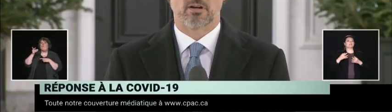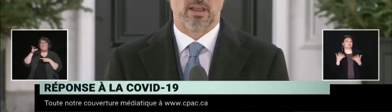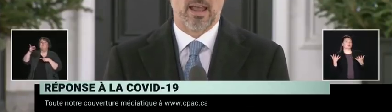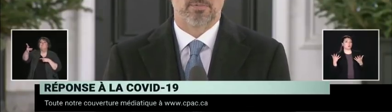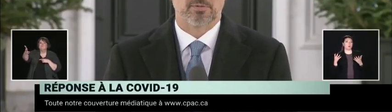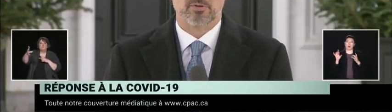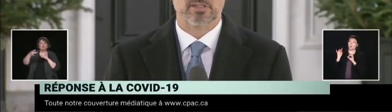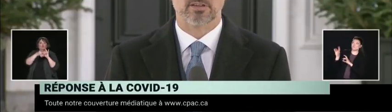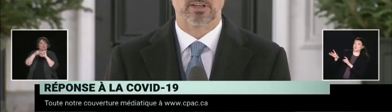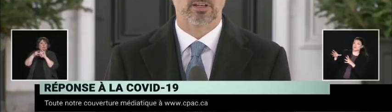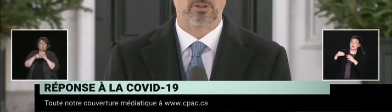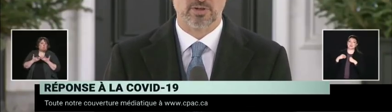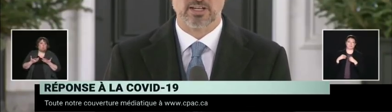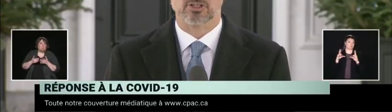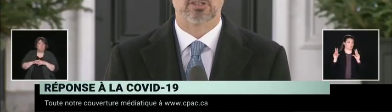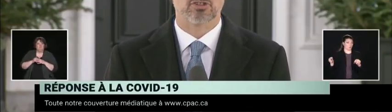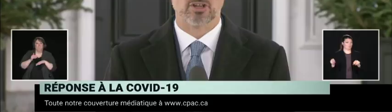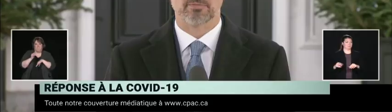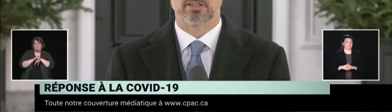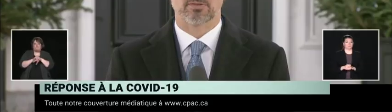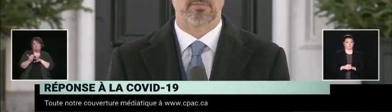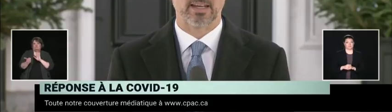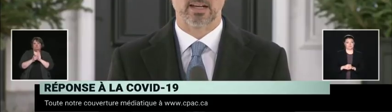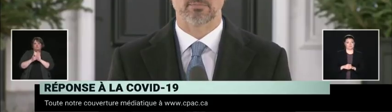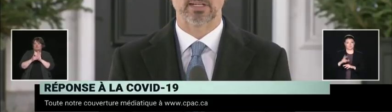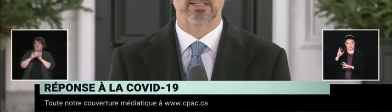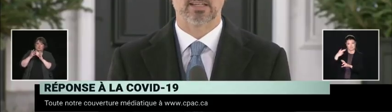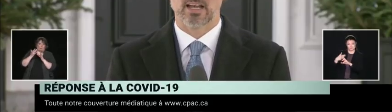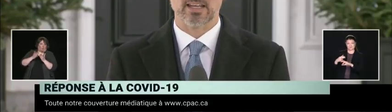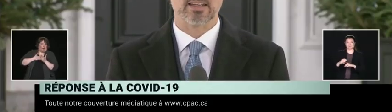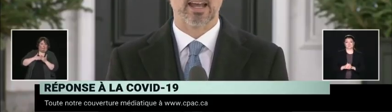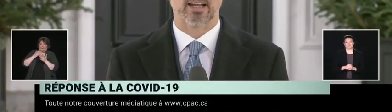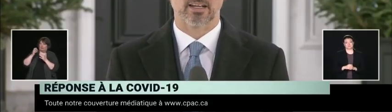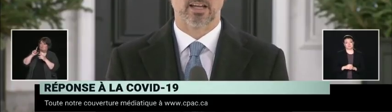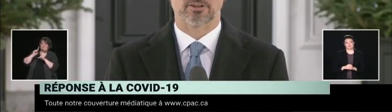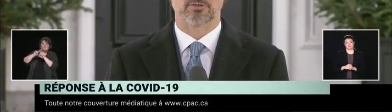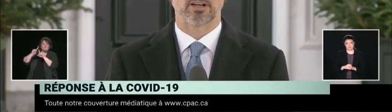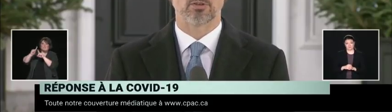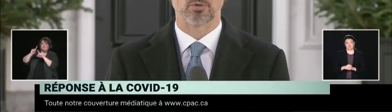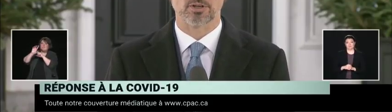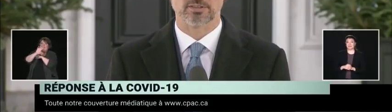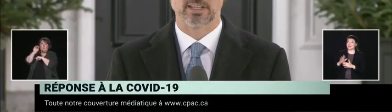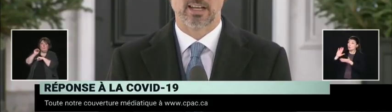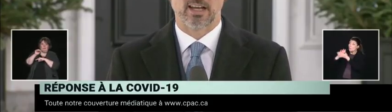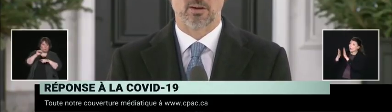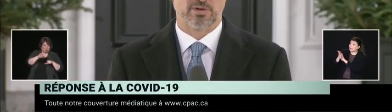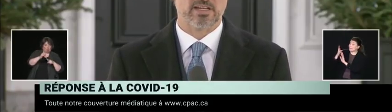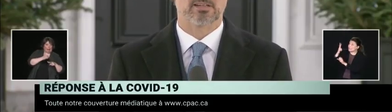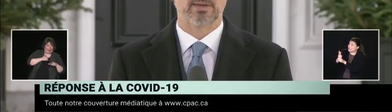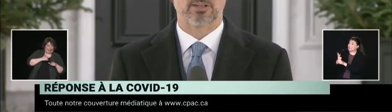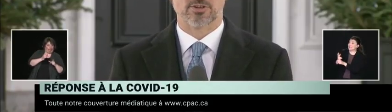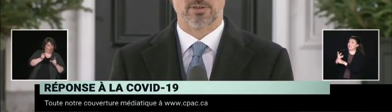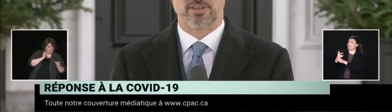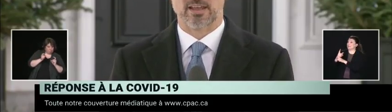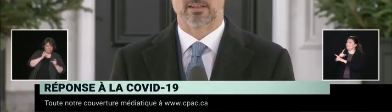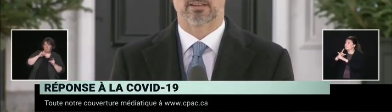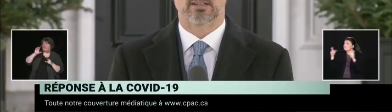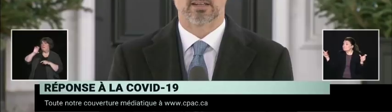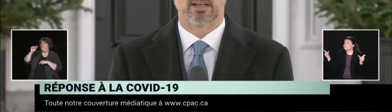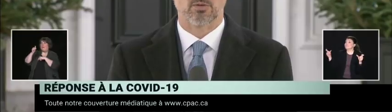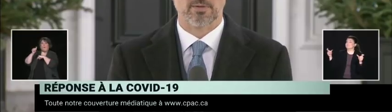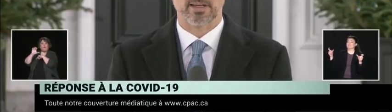We are happy to be receiving donations and shipments from many companies in Canada and around the world. We need to make sure